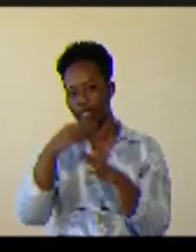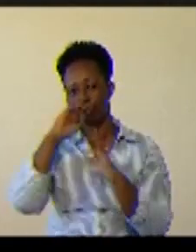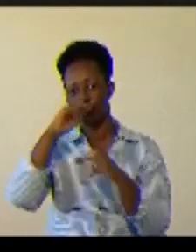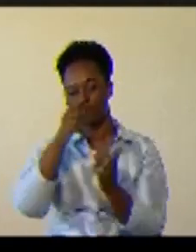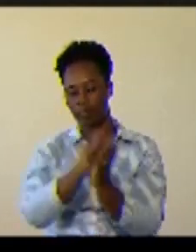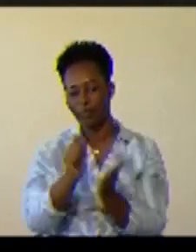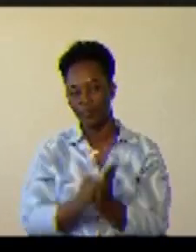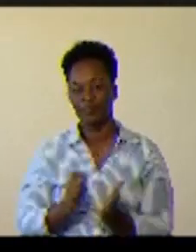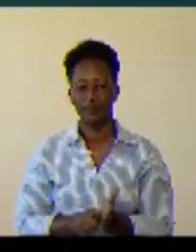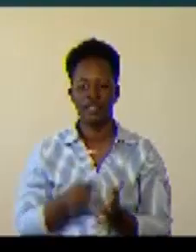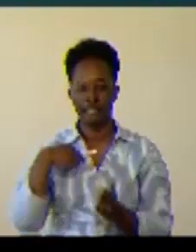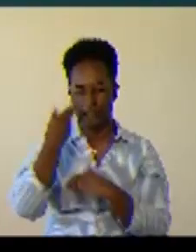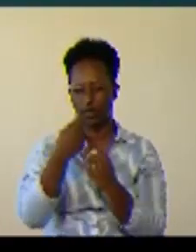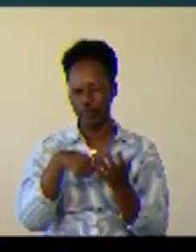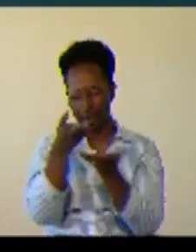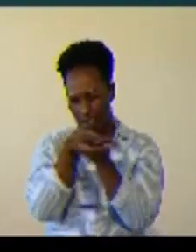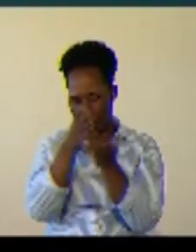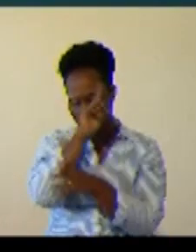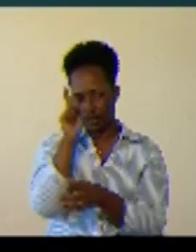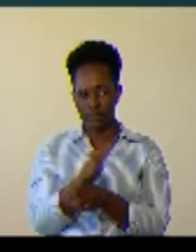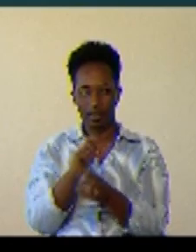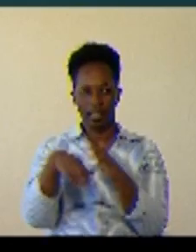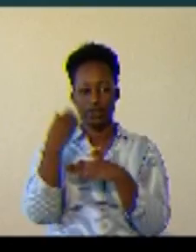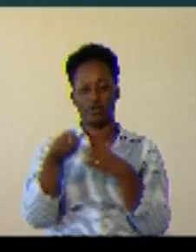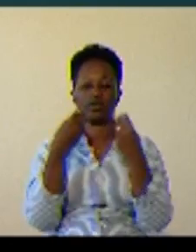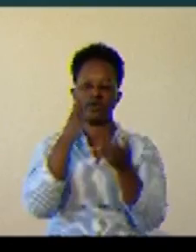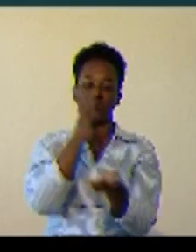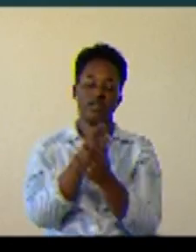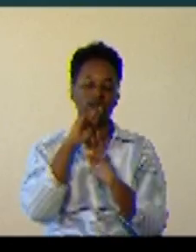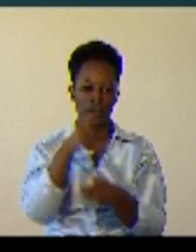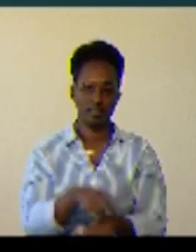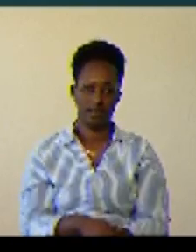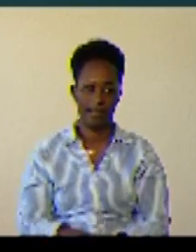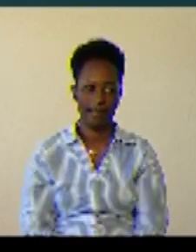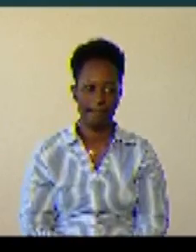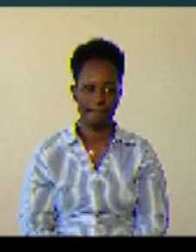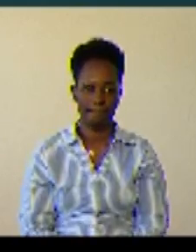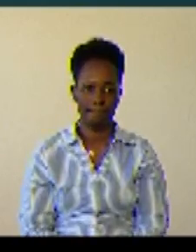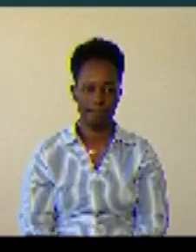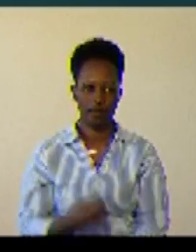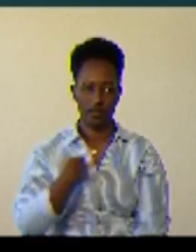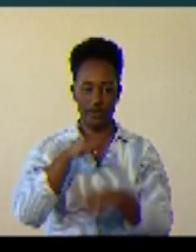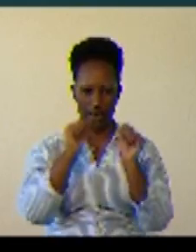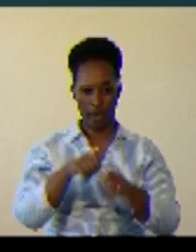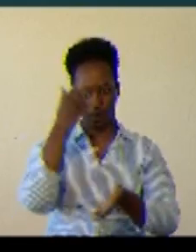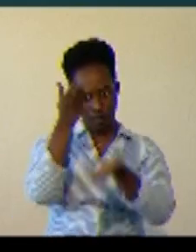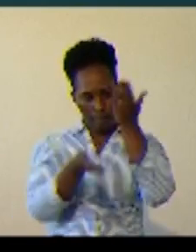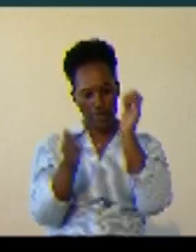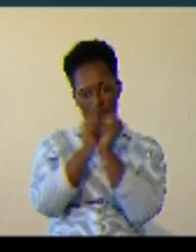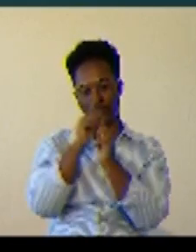then we analyze the question and we give the right answer so that you can compare with what you have